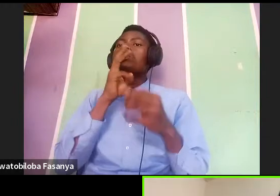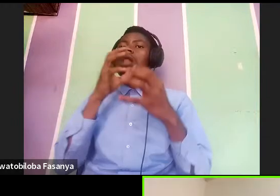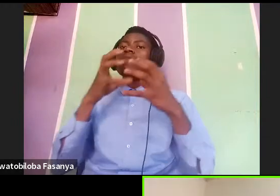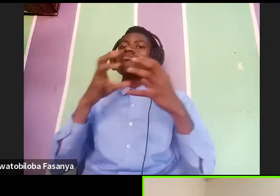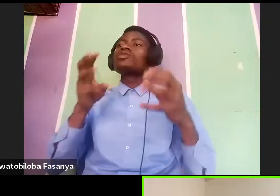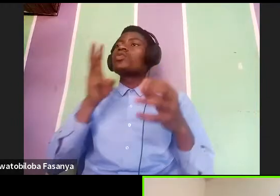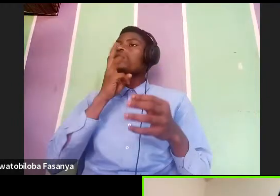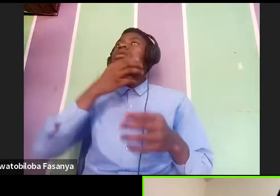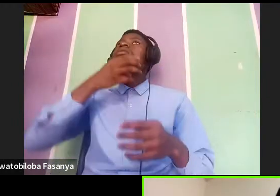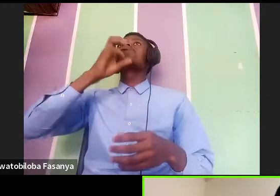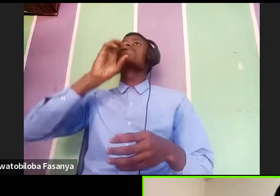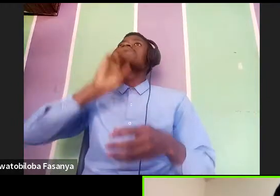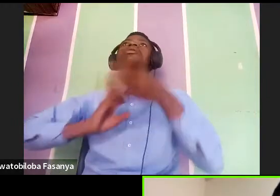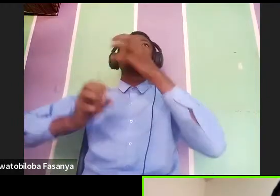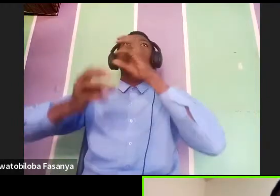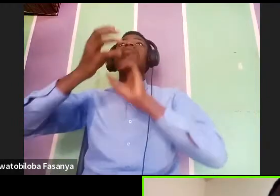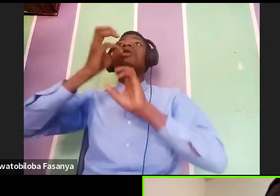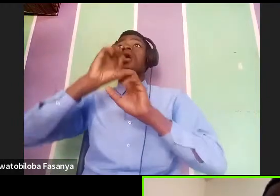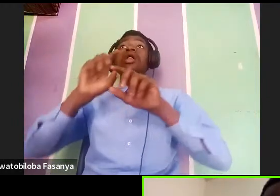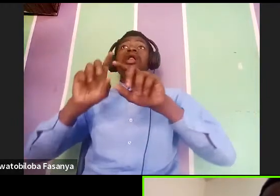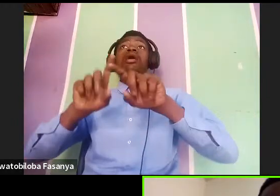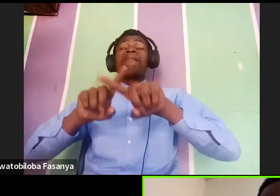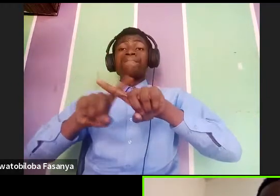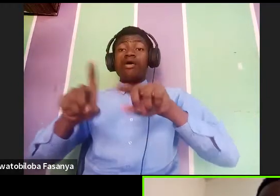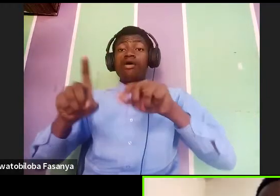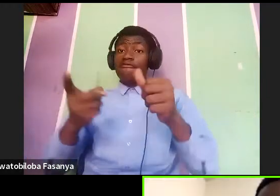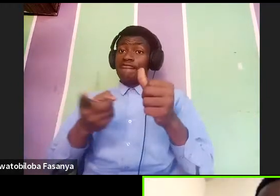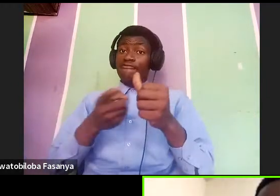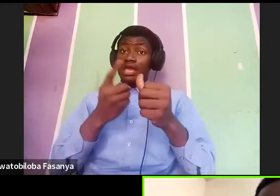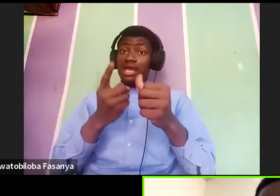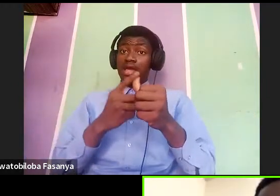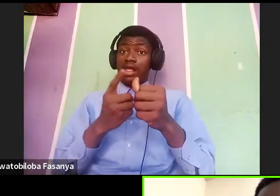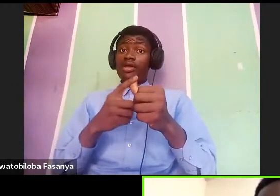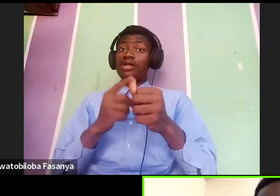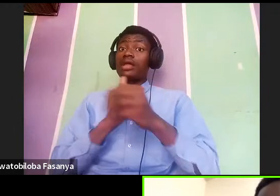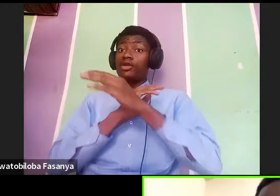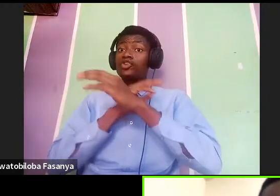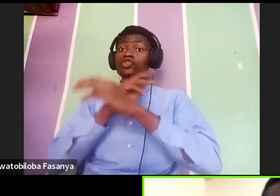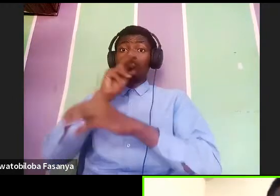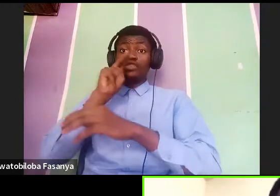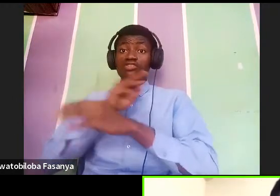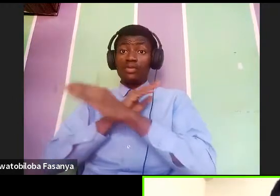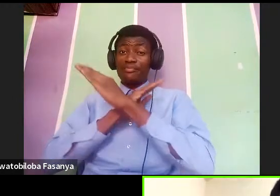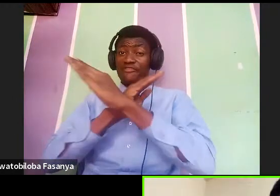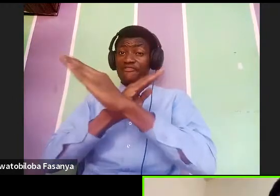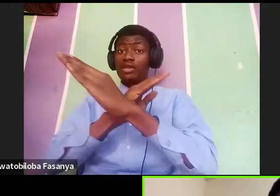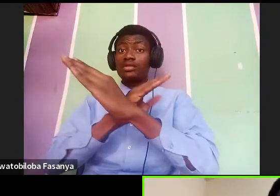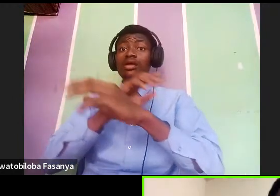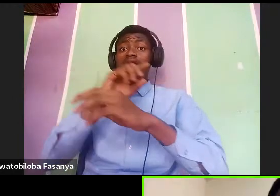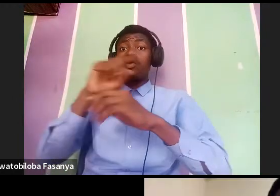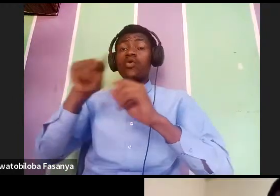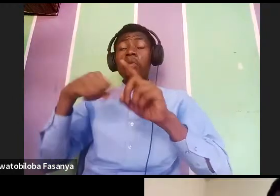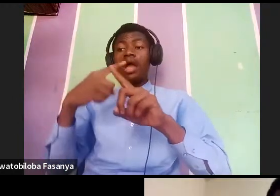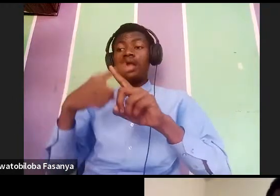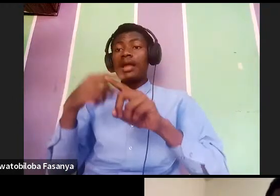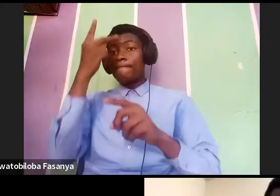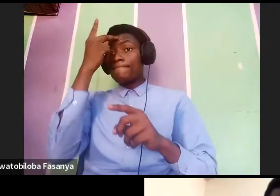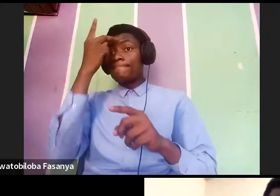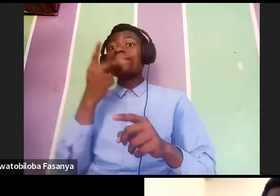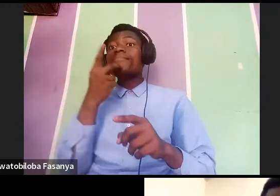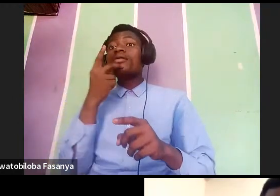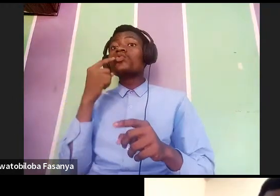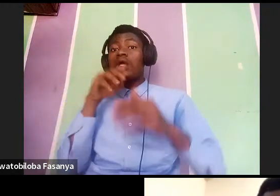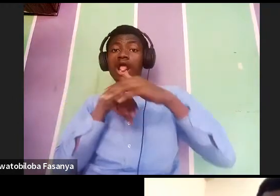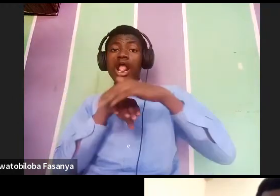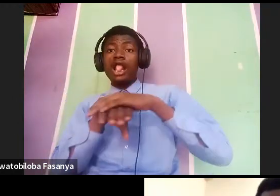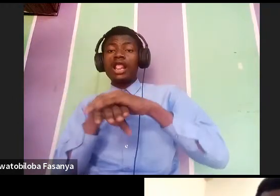I think first of all, prevention. It's try, whenever parents who are cooking,